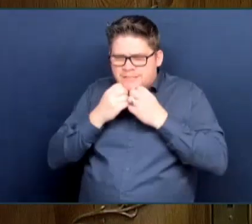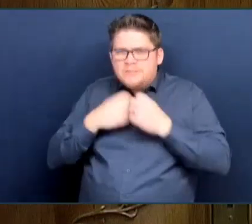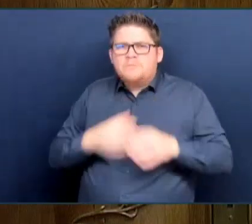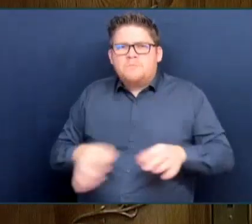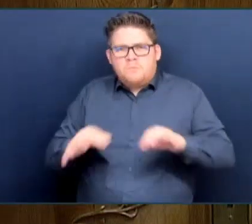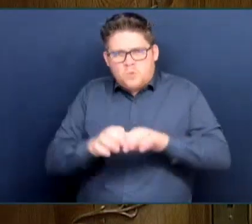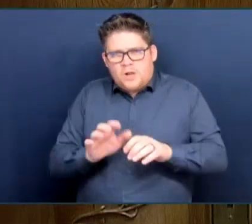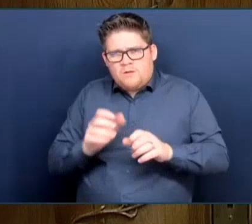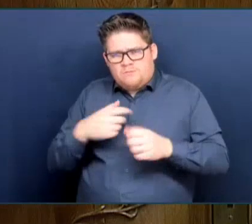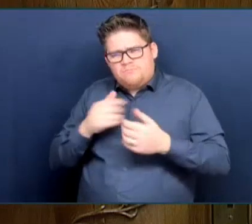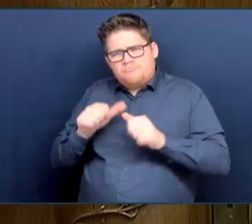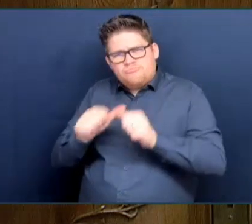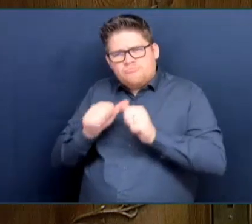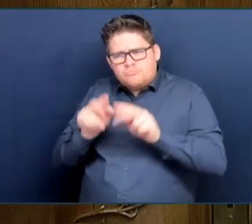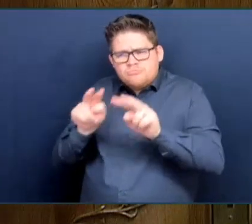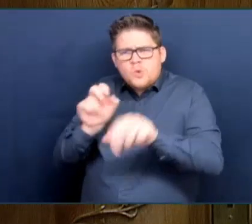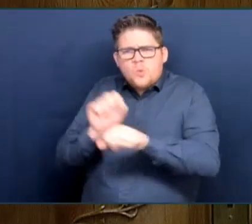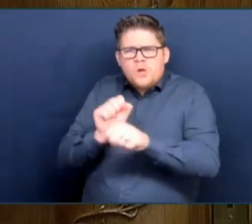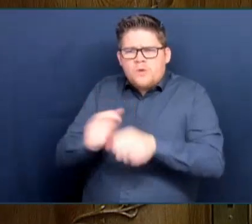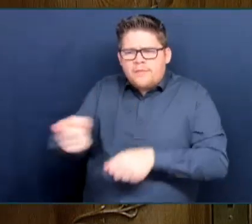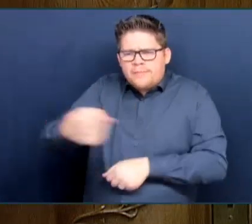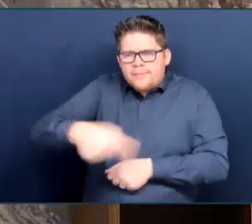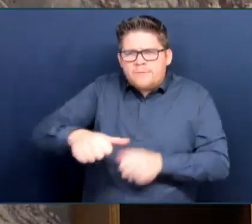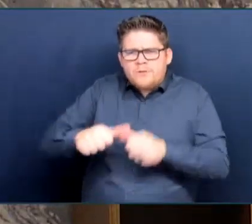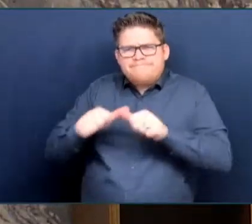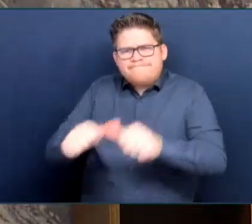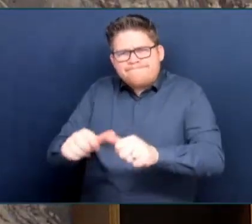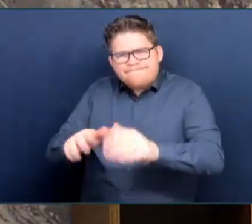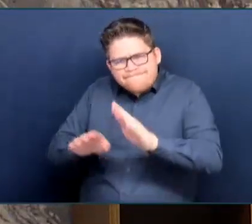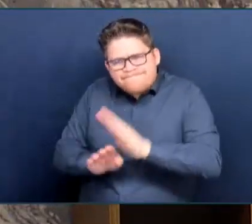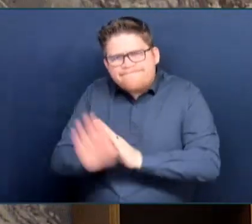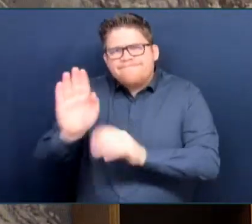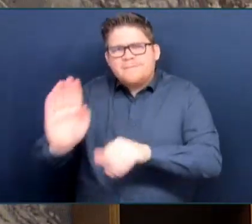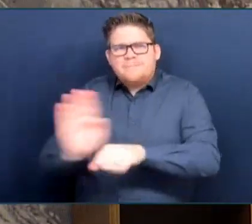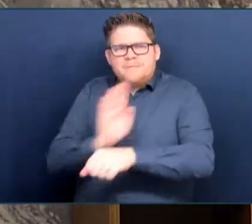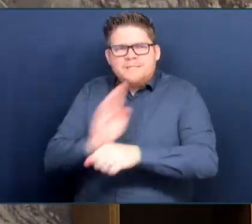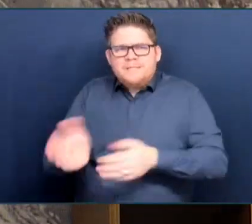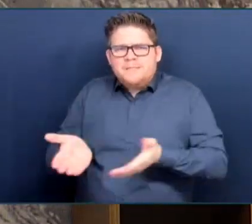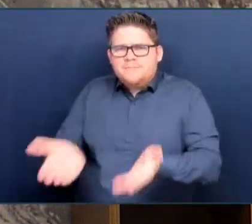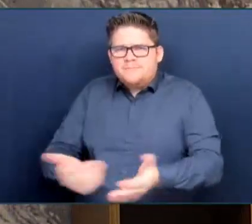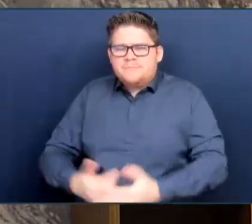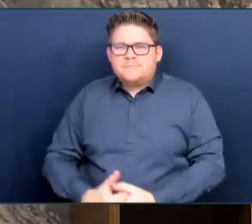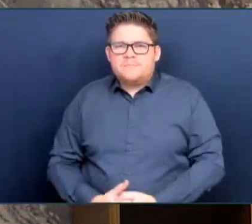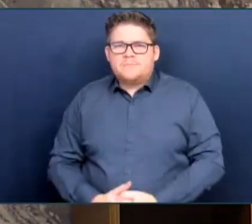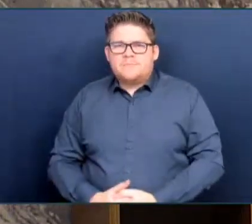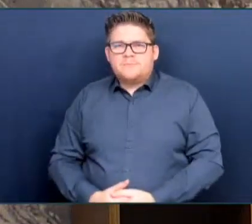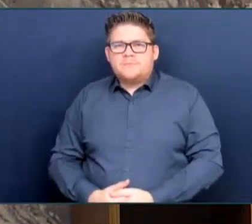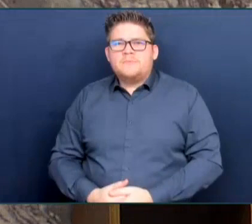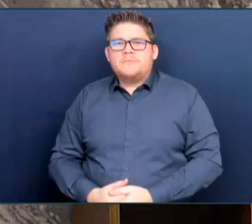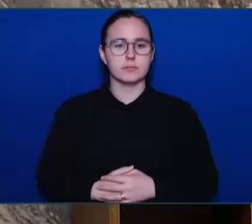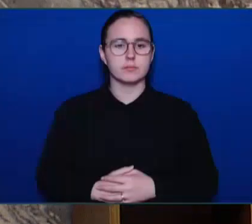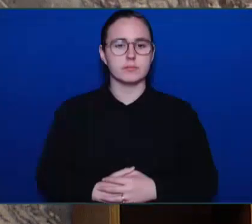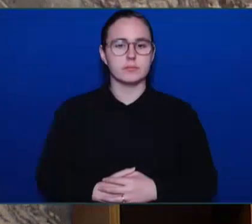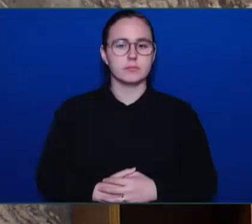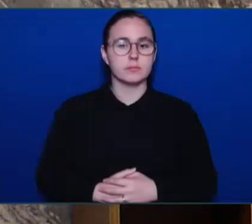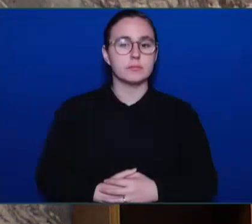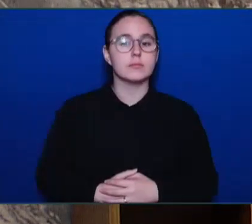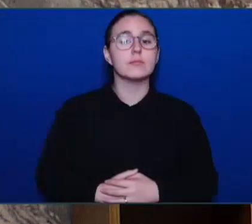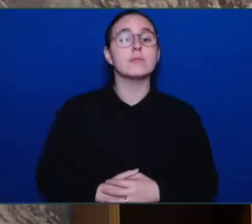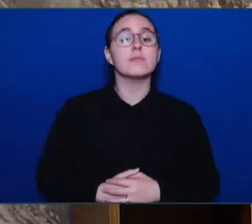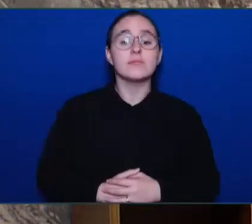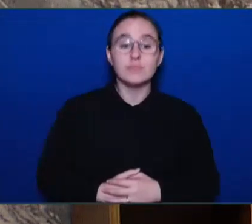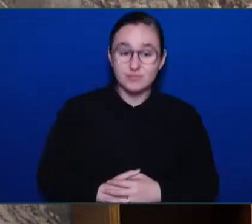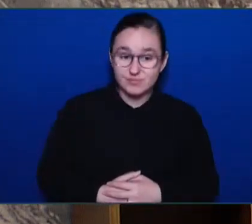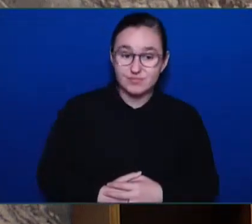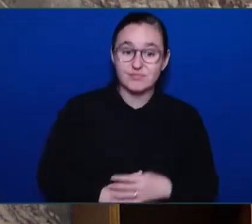Opposition House Leader Supplemental. Well, Mr. Speaker, the minister standing up and saying that small businesses are important to her